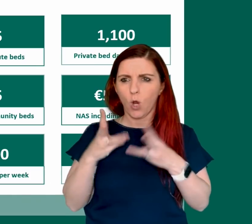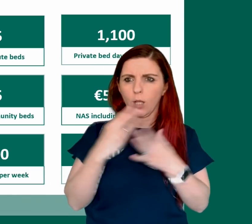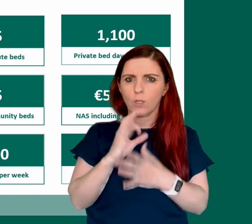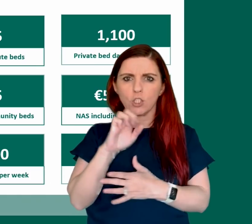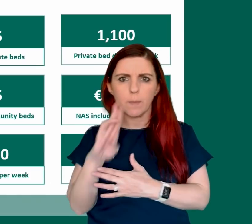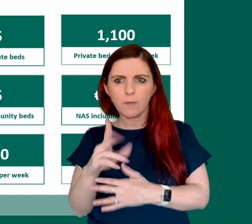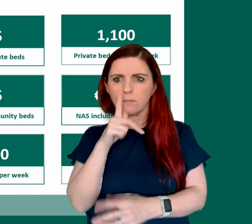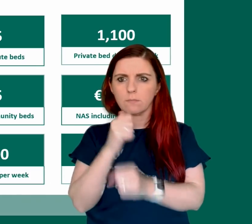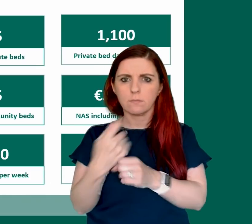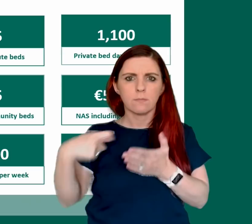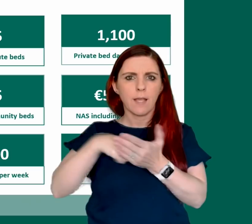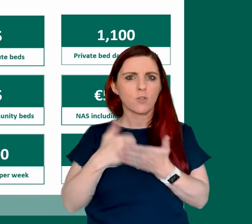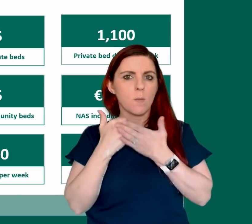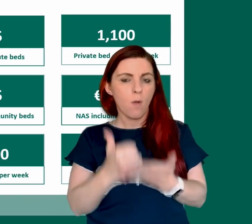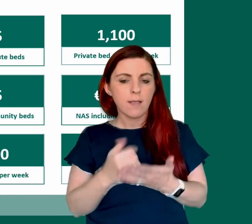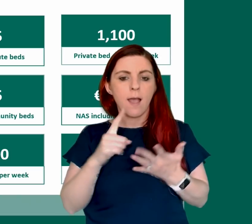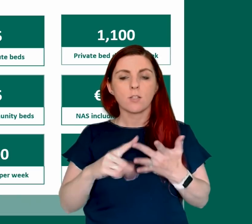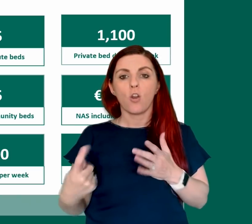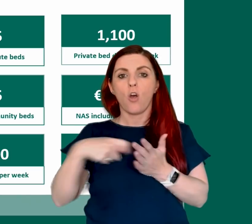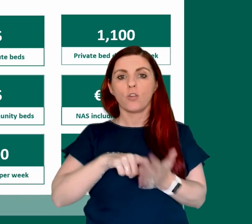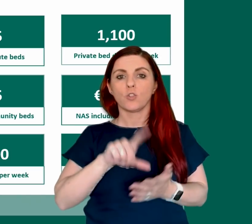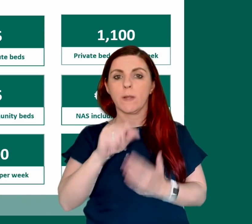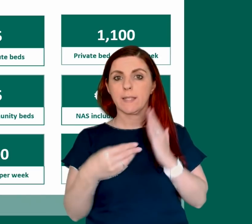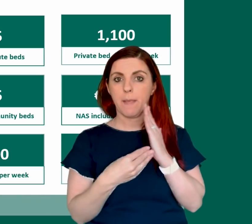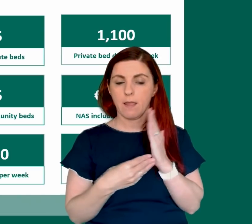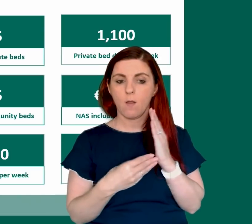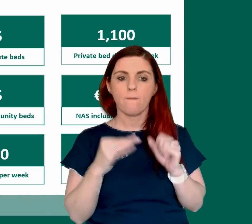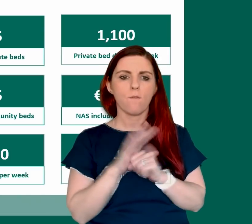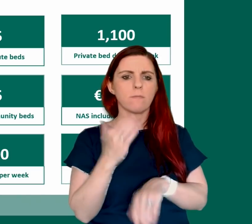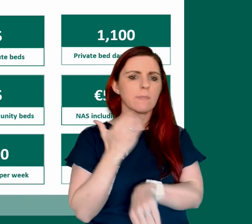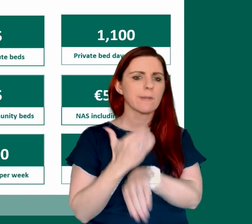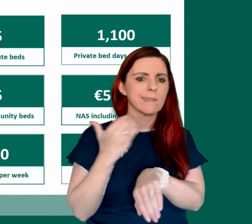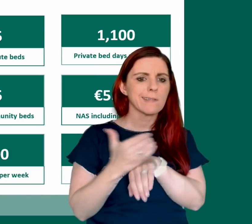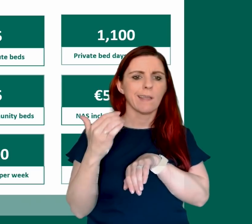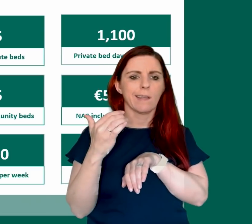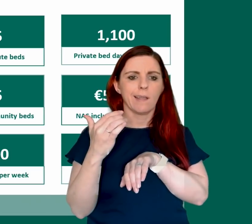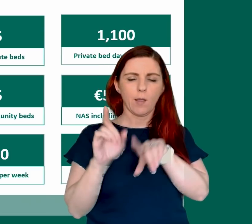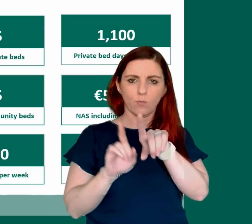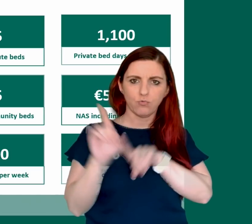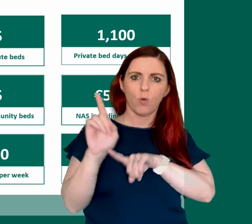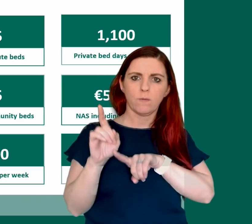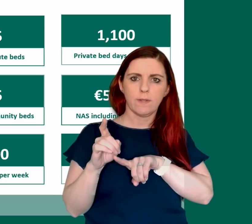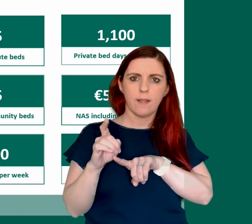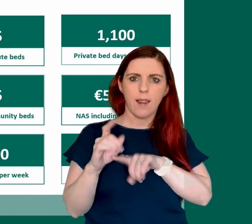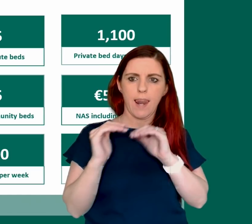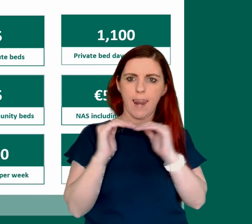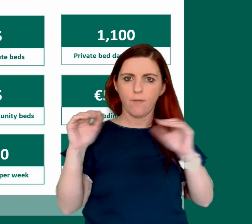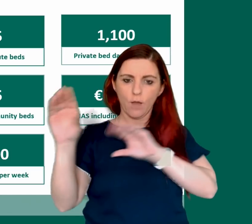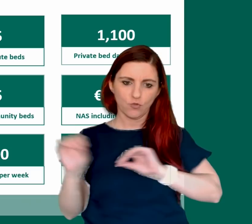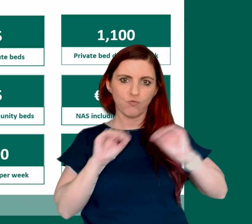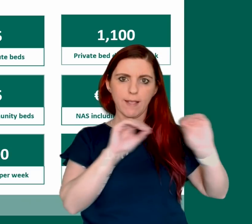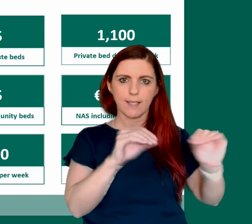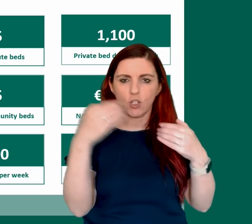GPs in terms of additional supports, and another 20 million there in terms of continuing an enhanced level of transitional care funding. So we